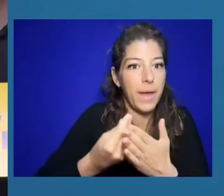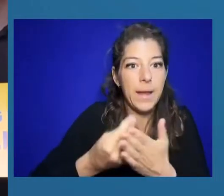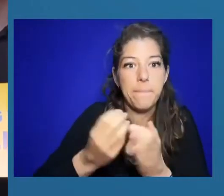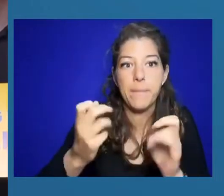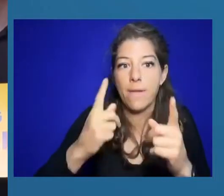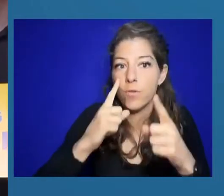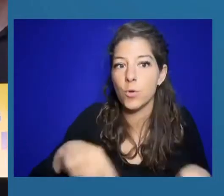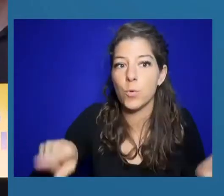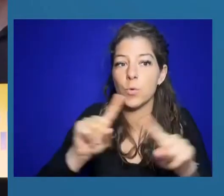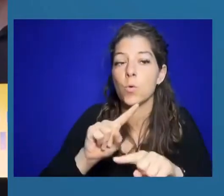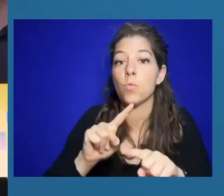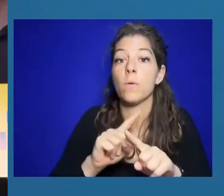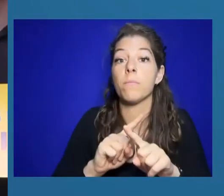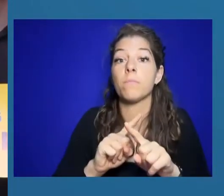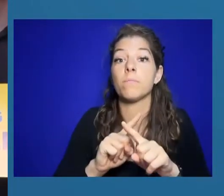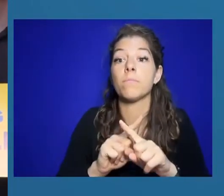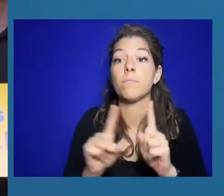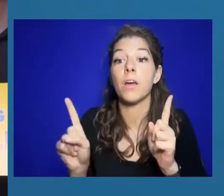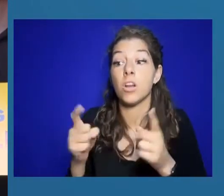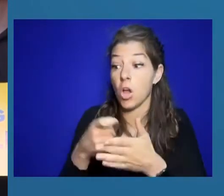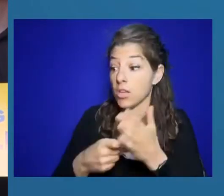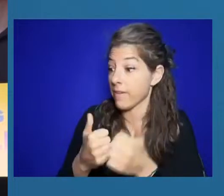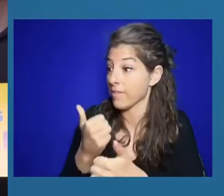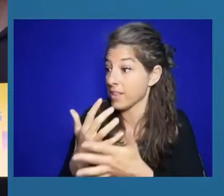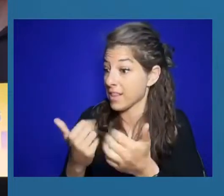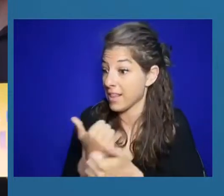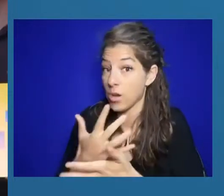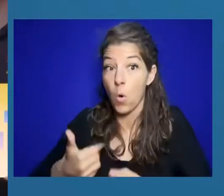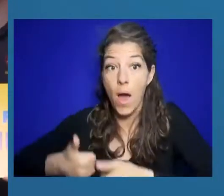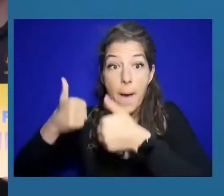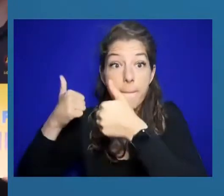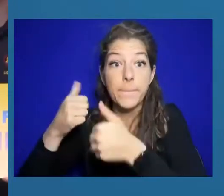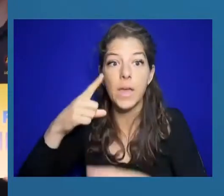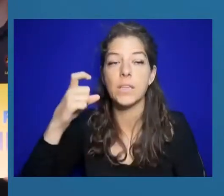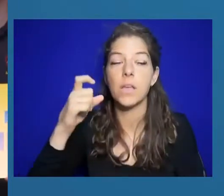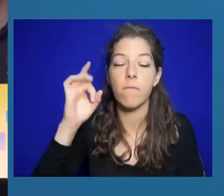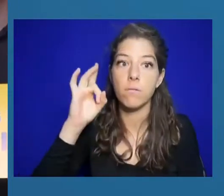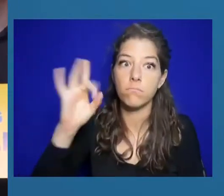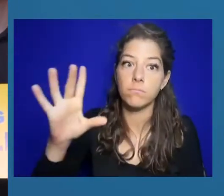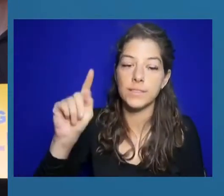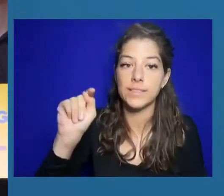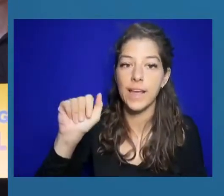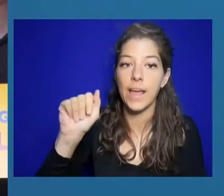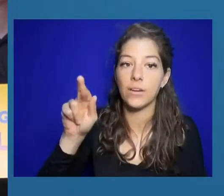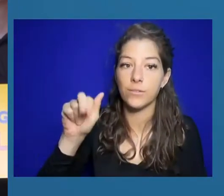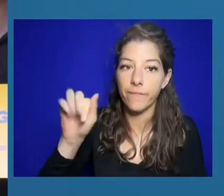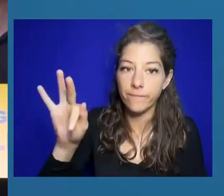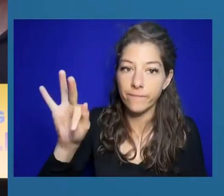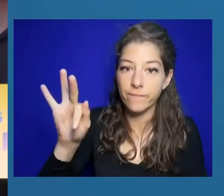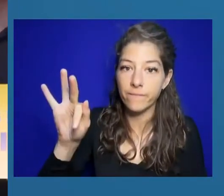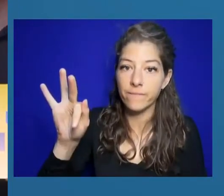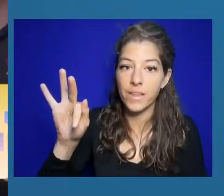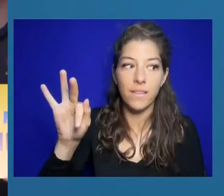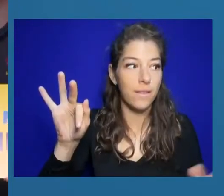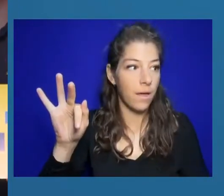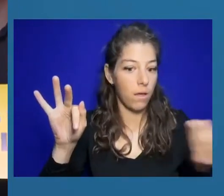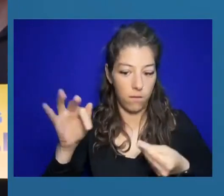By artificially having the cost of everything go up because of these tariffs, it's going right back out.